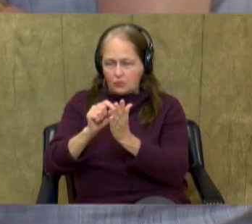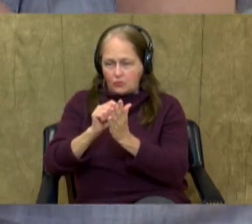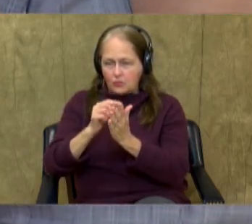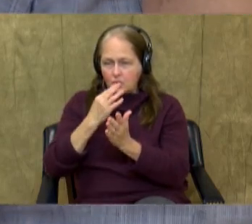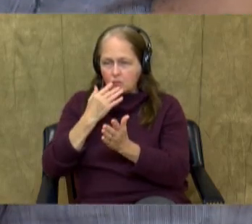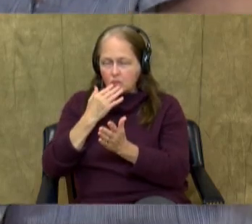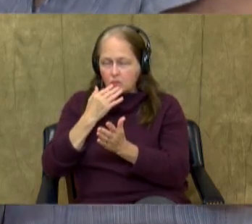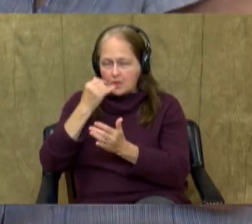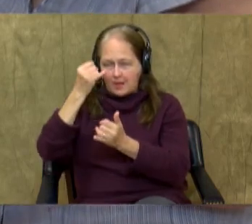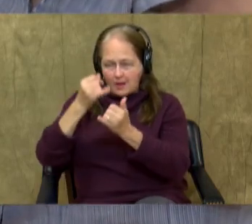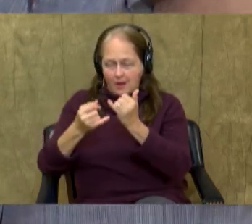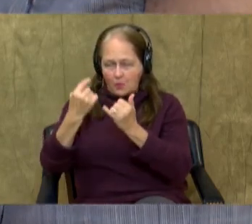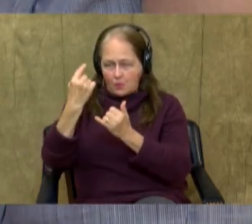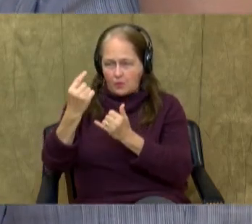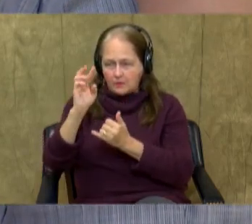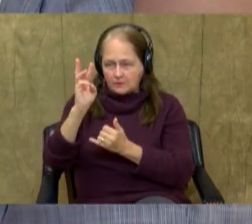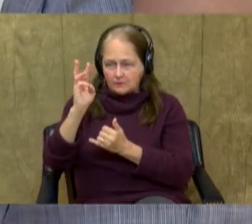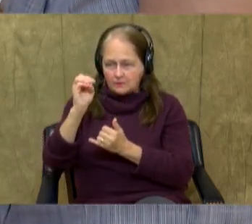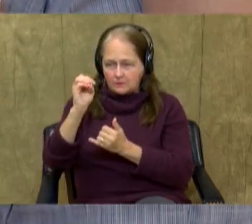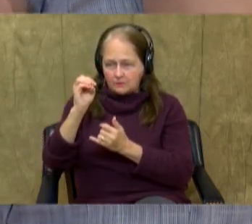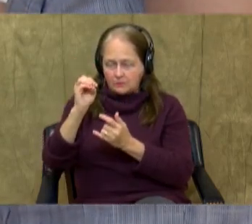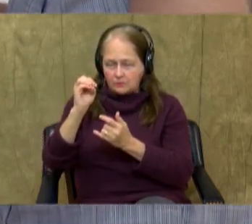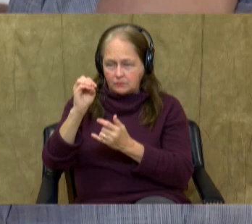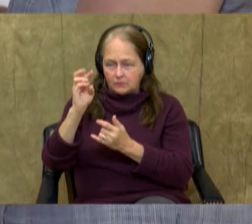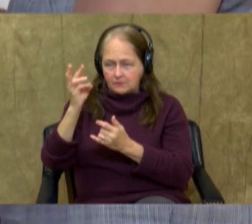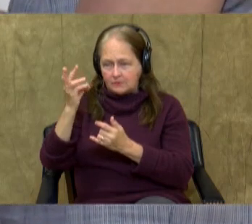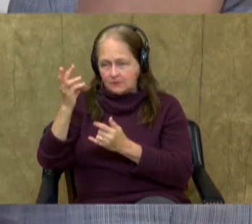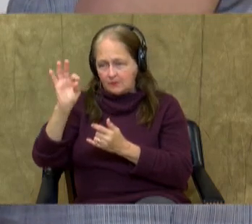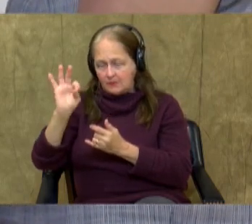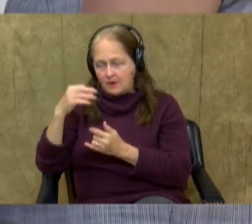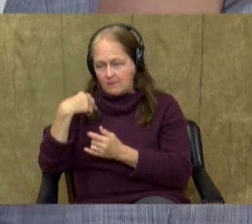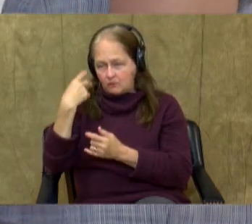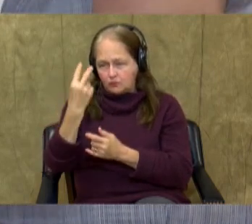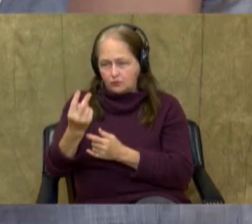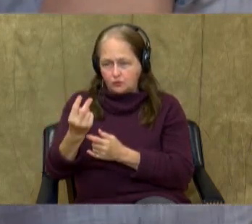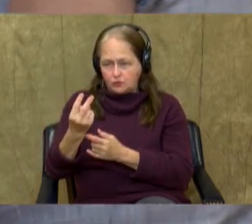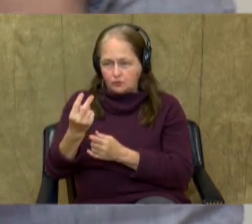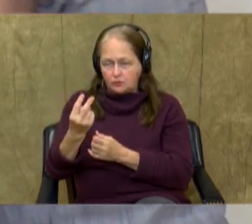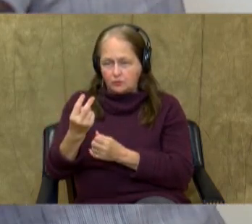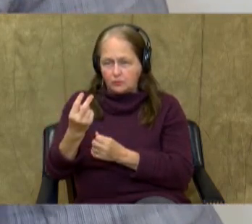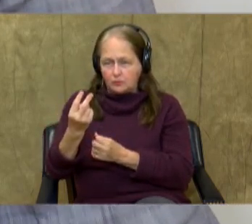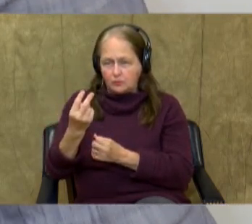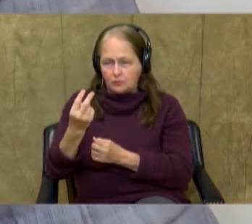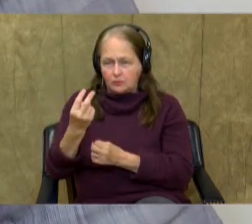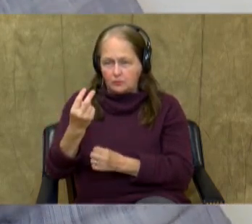And then the last one, 60 to 69, we have 2 as well.